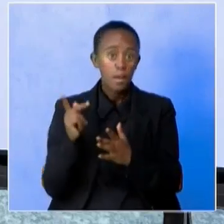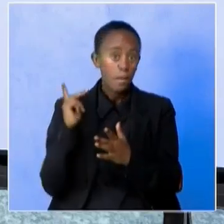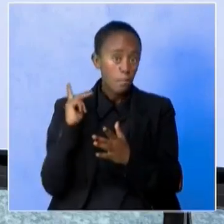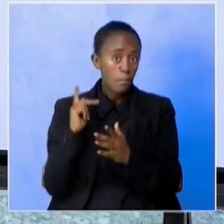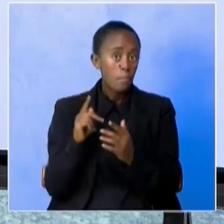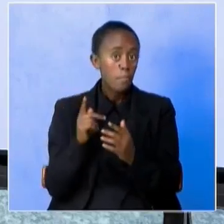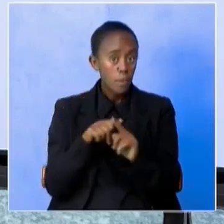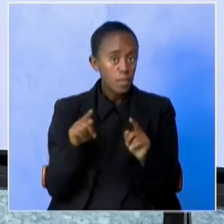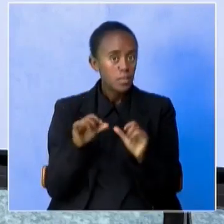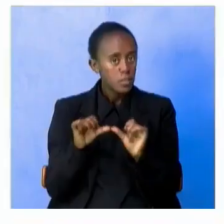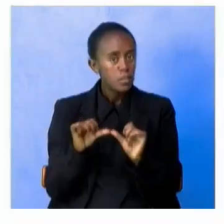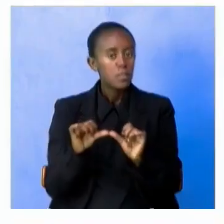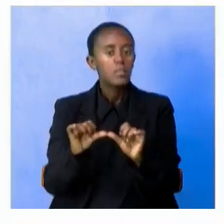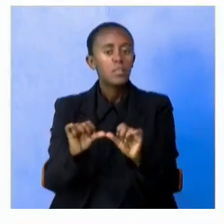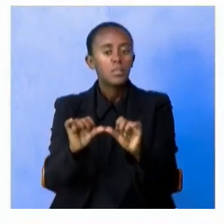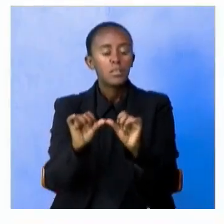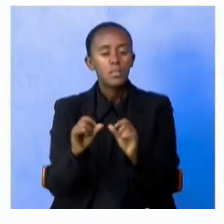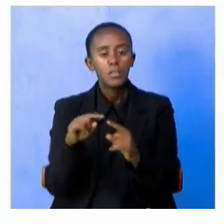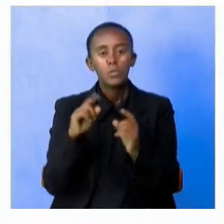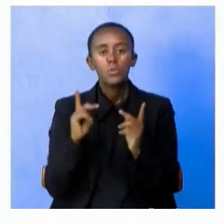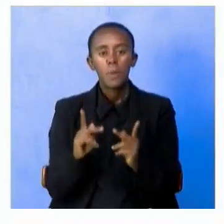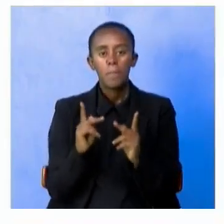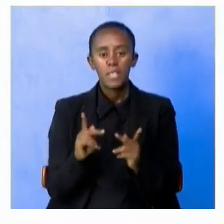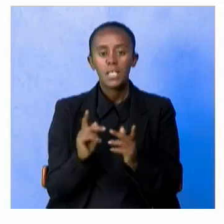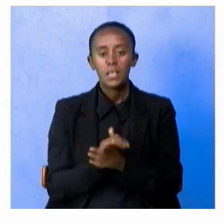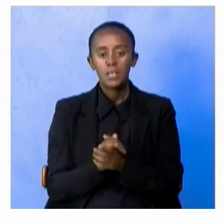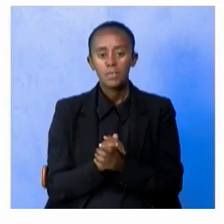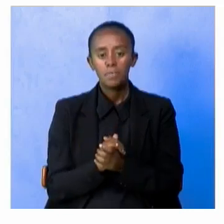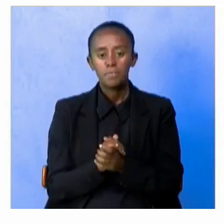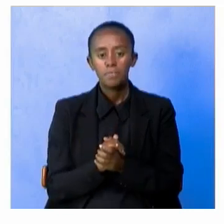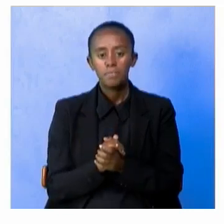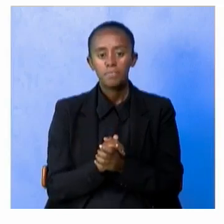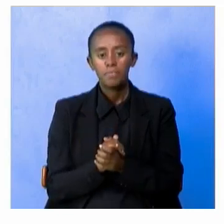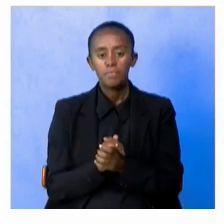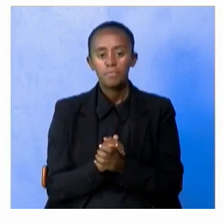but still continues to the present.